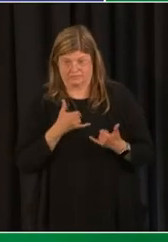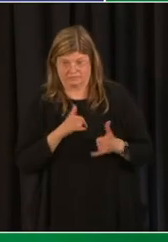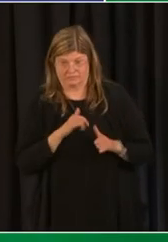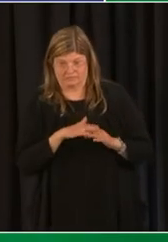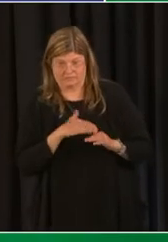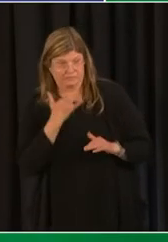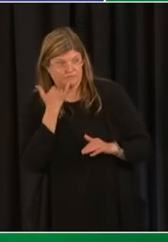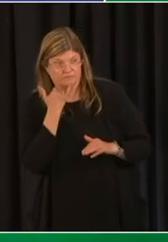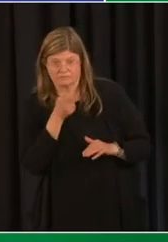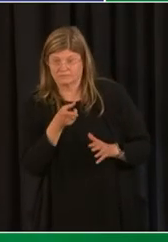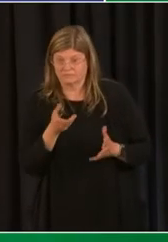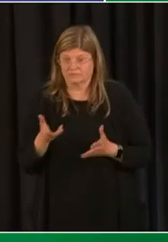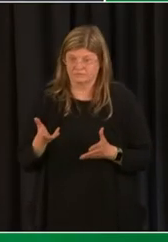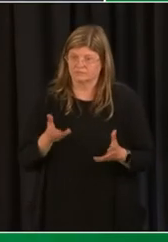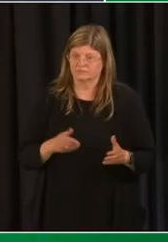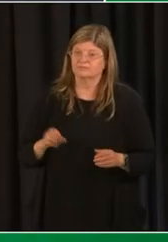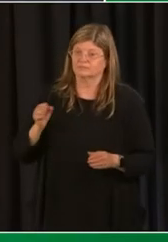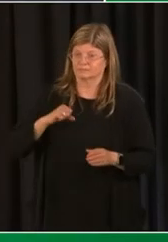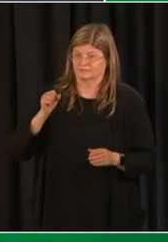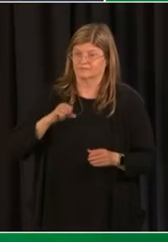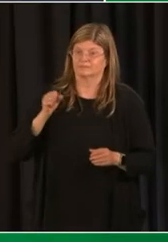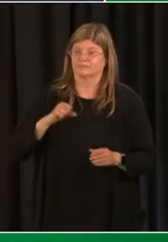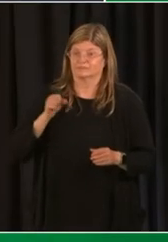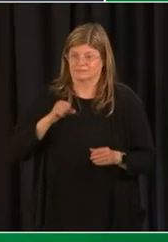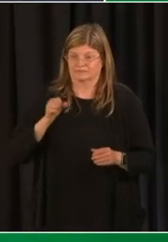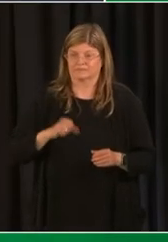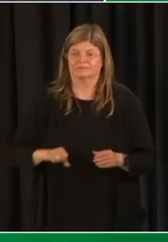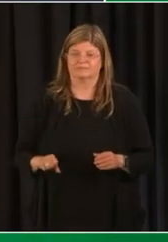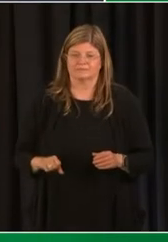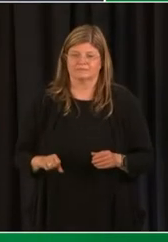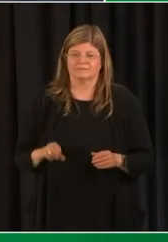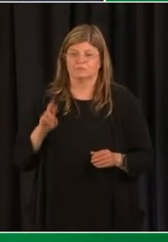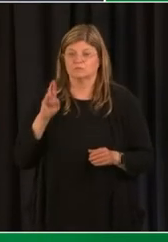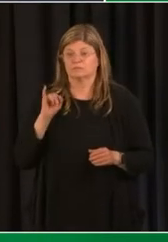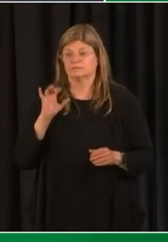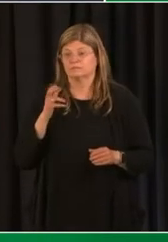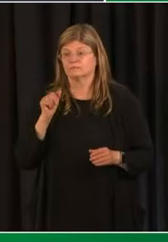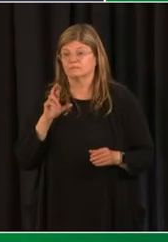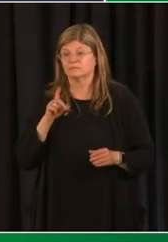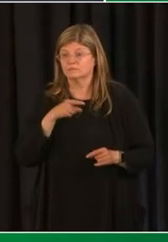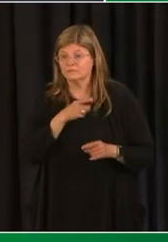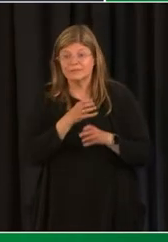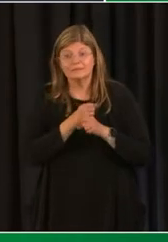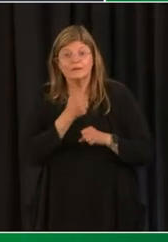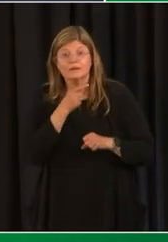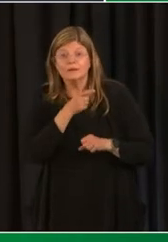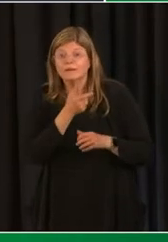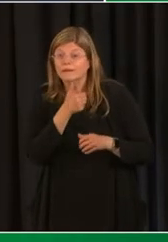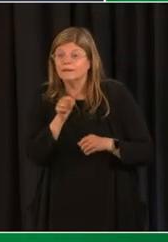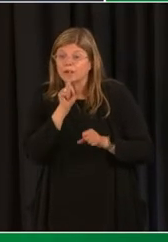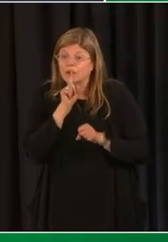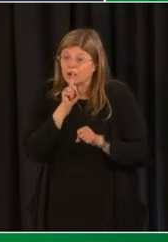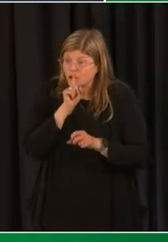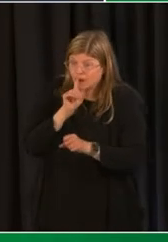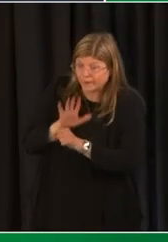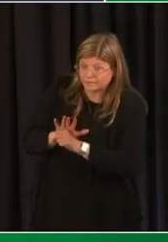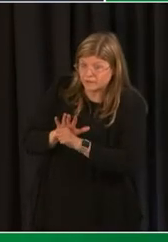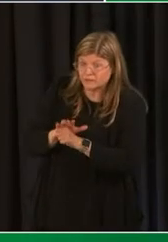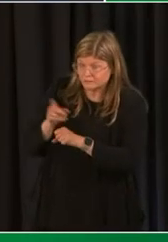hear me? Yes, I can hear you. Okay, Richard, now did you get any confirmation that your application was submitted?